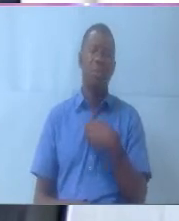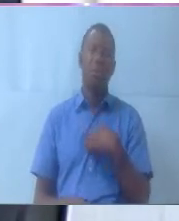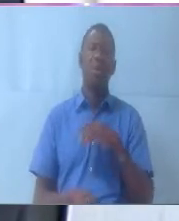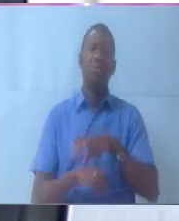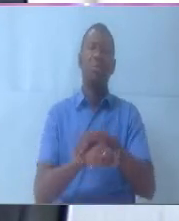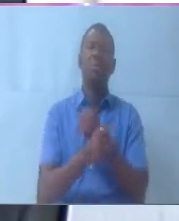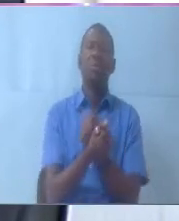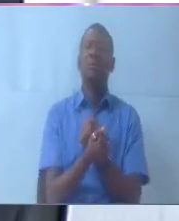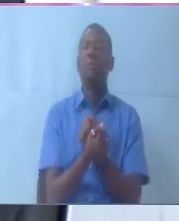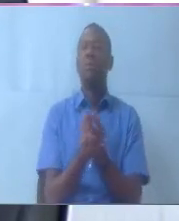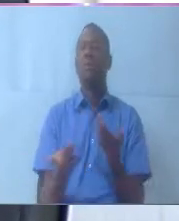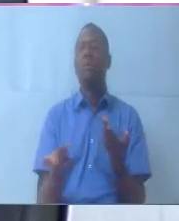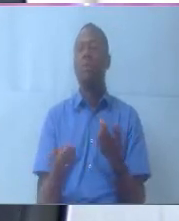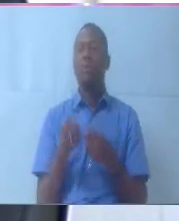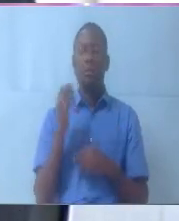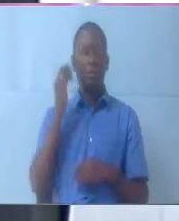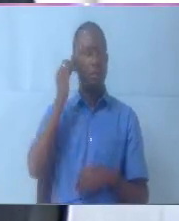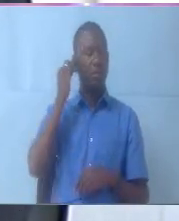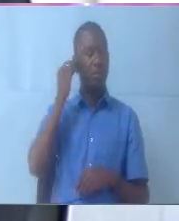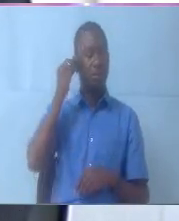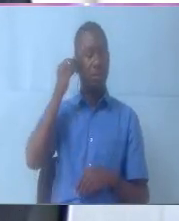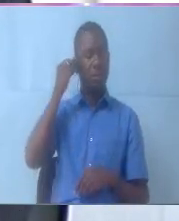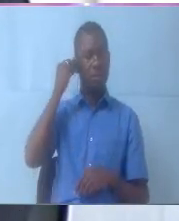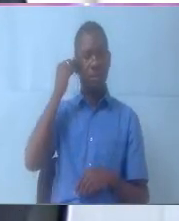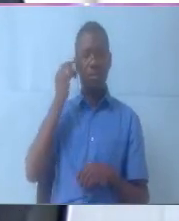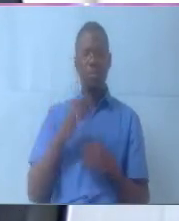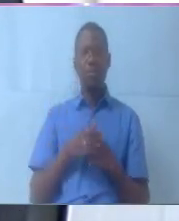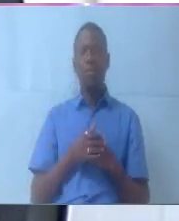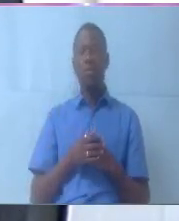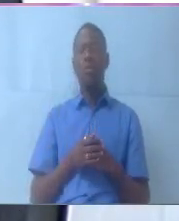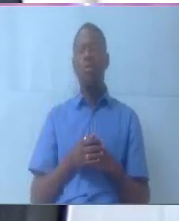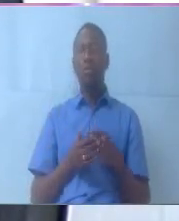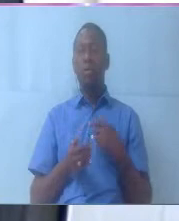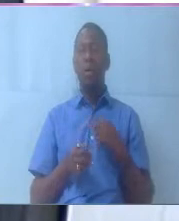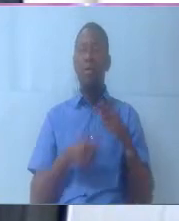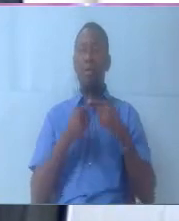So that became the headlines over the weekend, Monday.